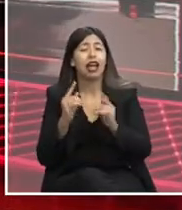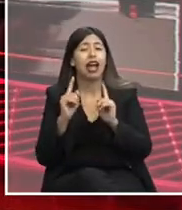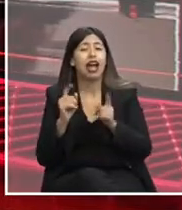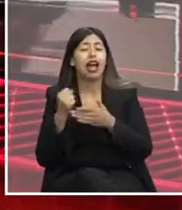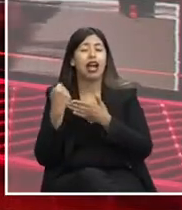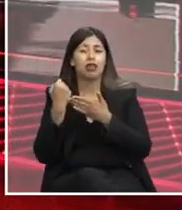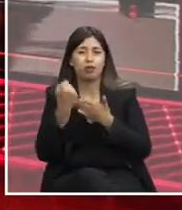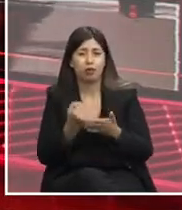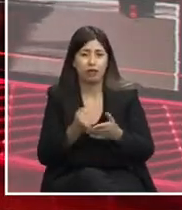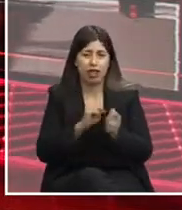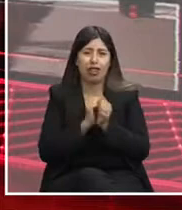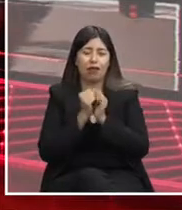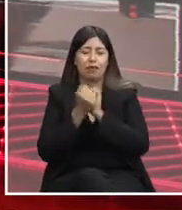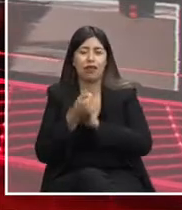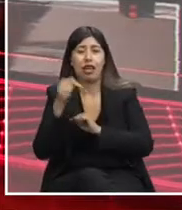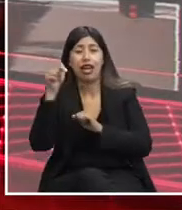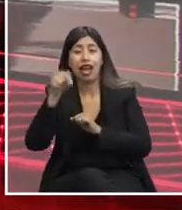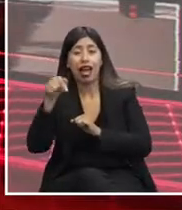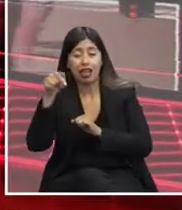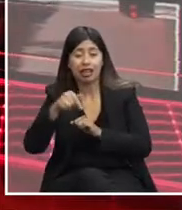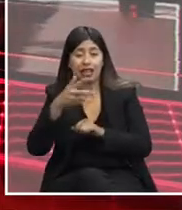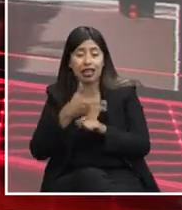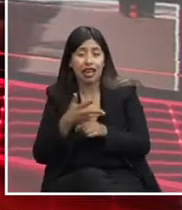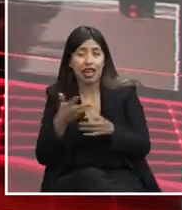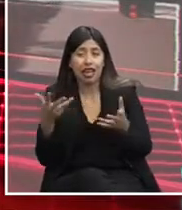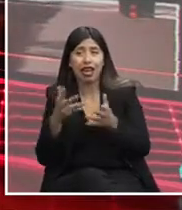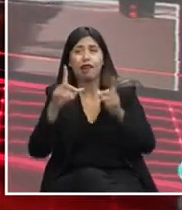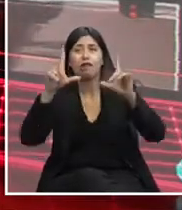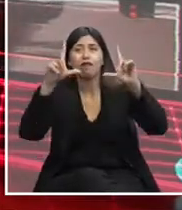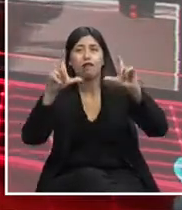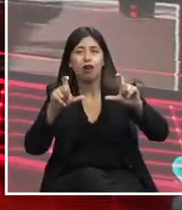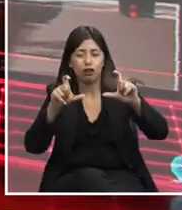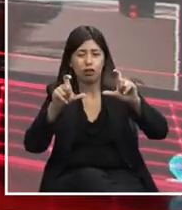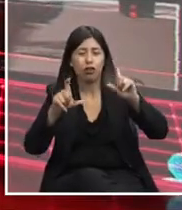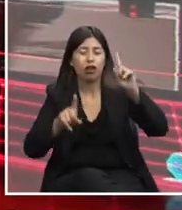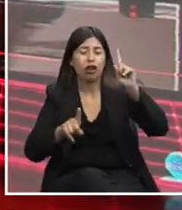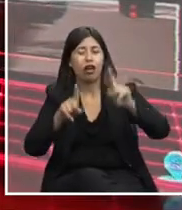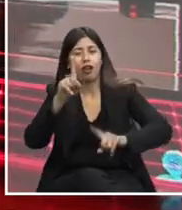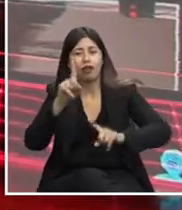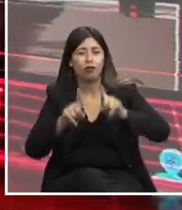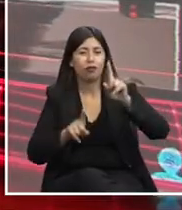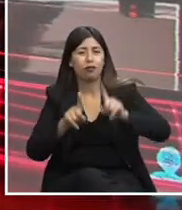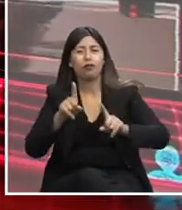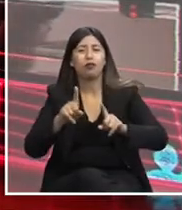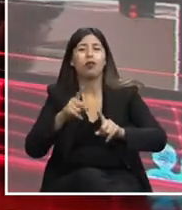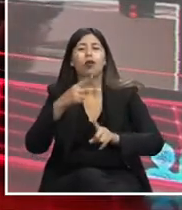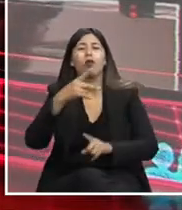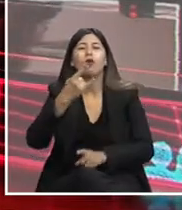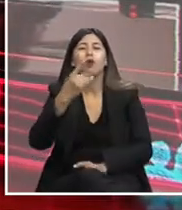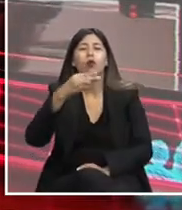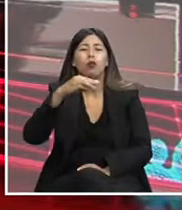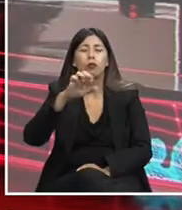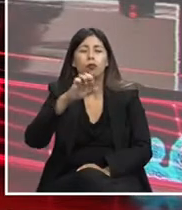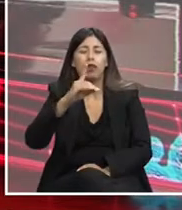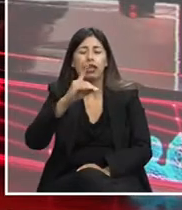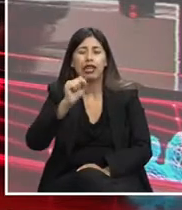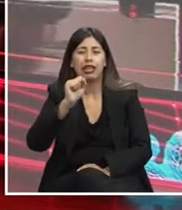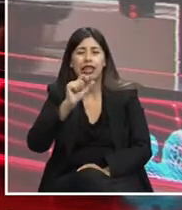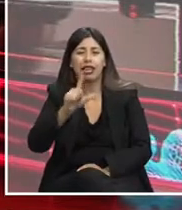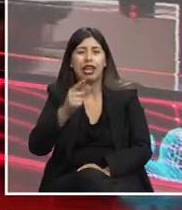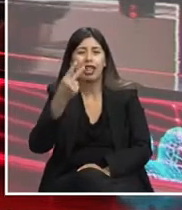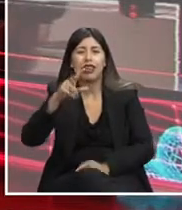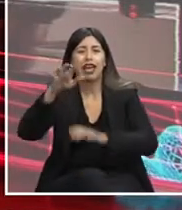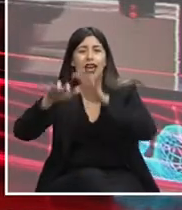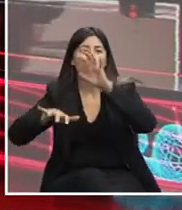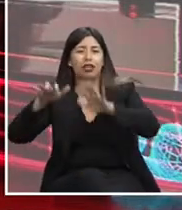bottom is just a picture of some wetlands in the Cordillera Blanca in the bottom of the valleys. And the incredible thing